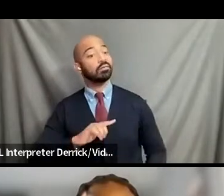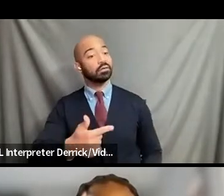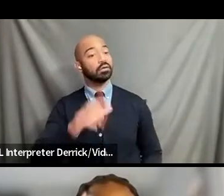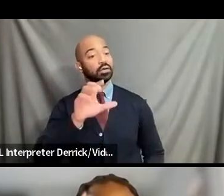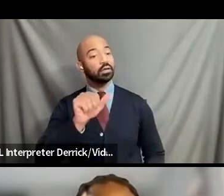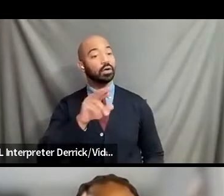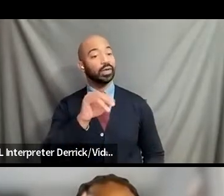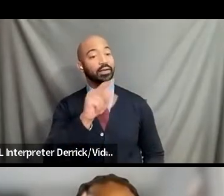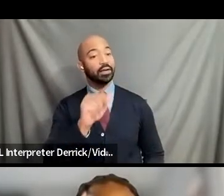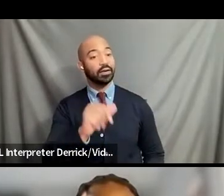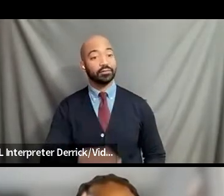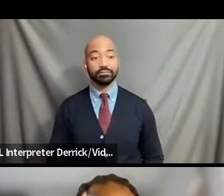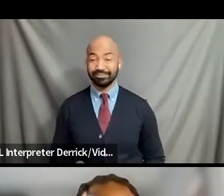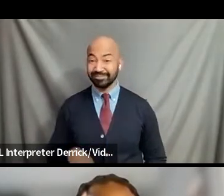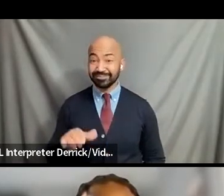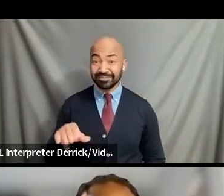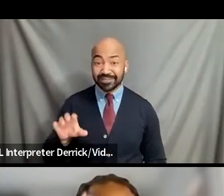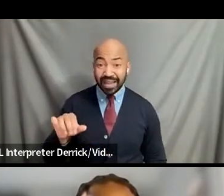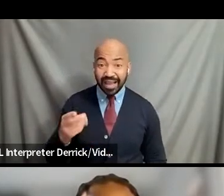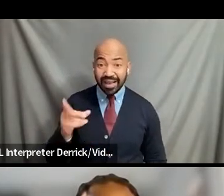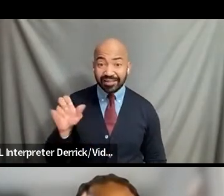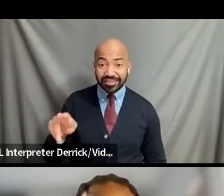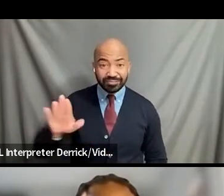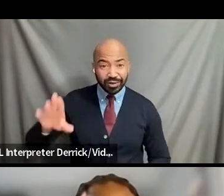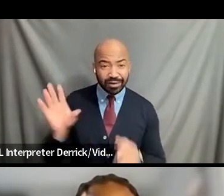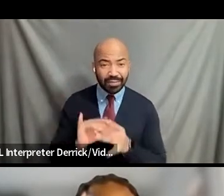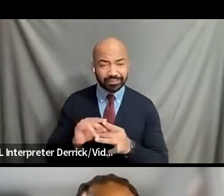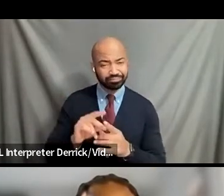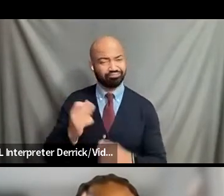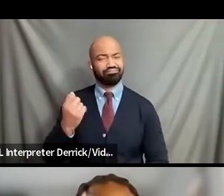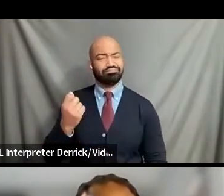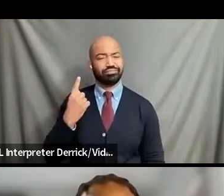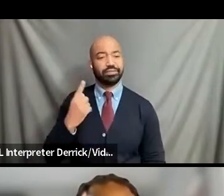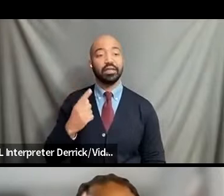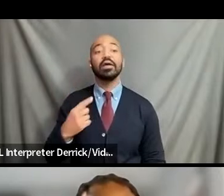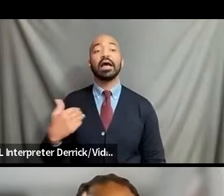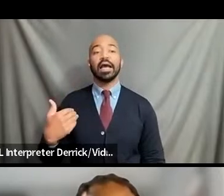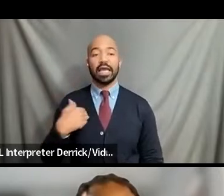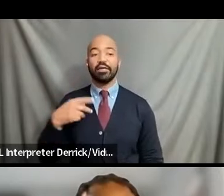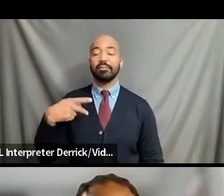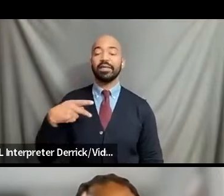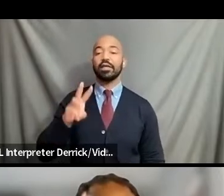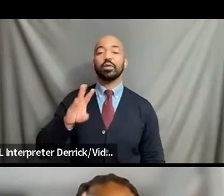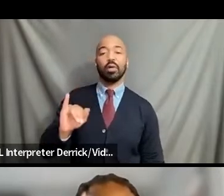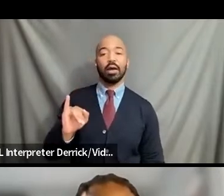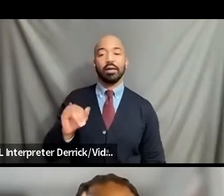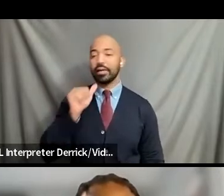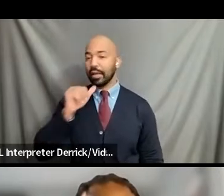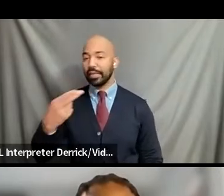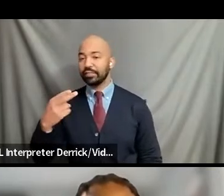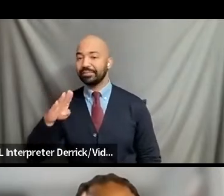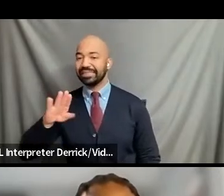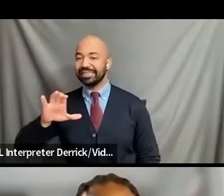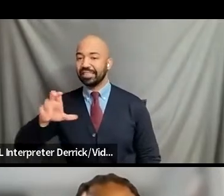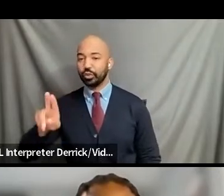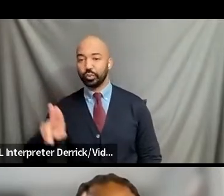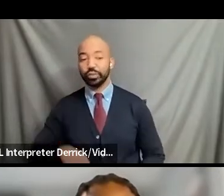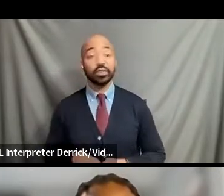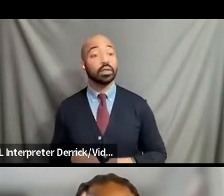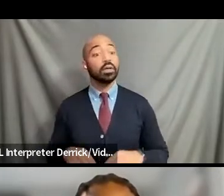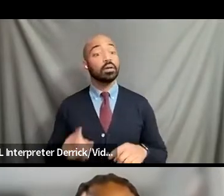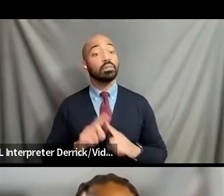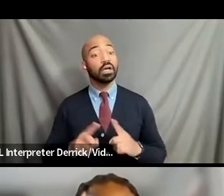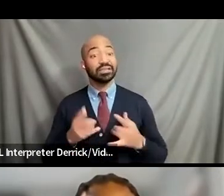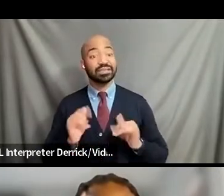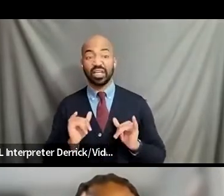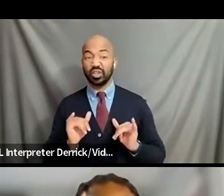I can relate to a lot of what Ashlyn said, although I went to a PWI instead of an HBCU for undergrad, and even still,